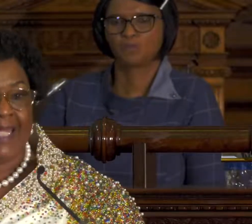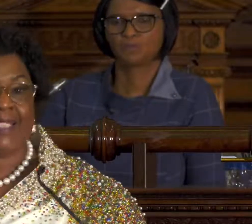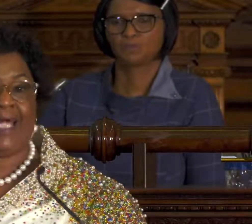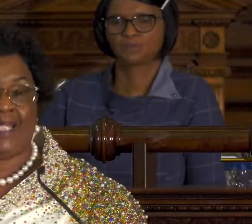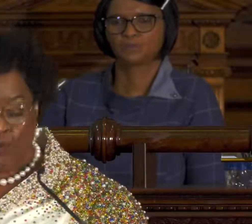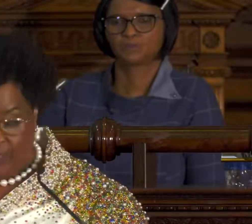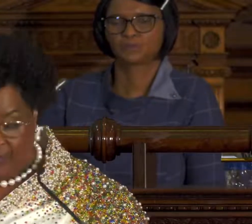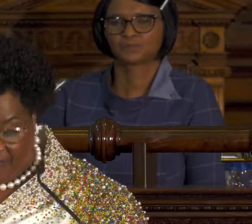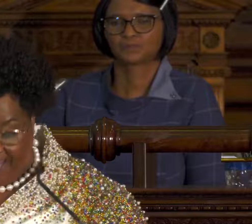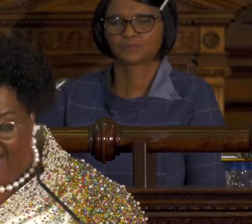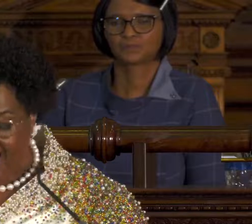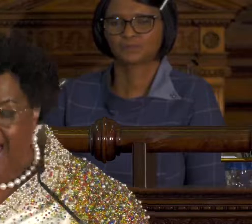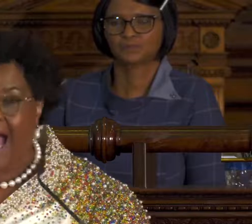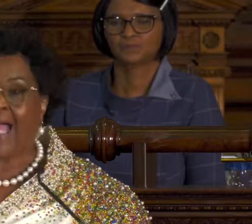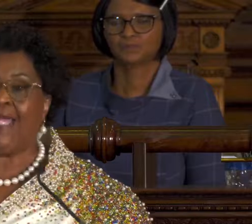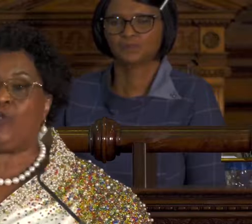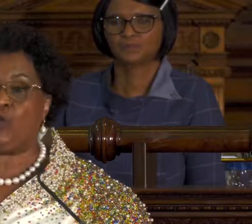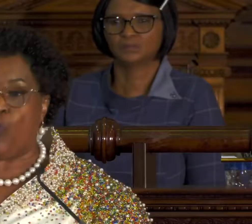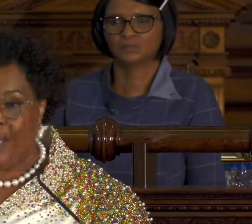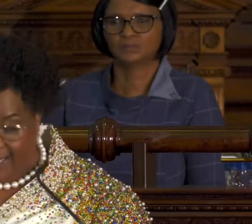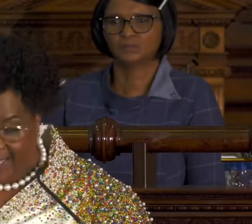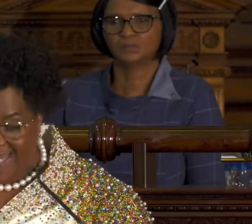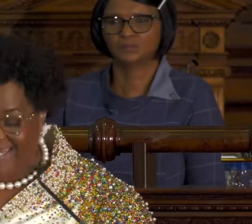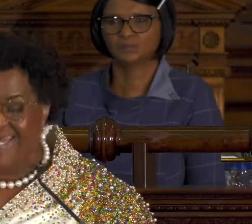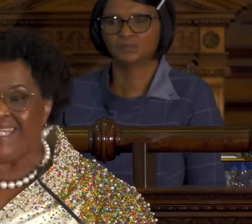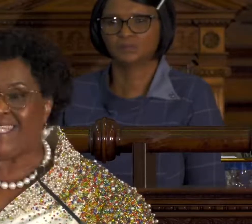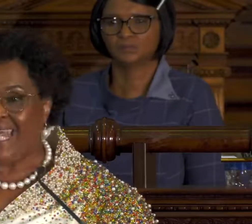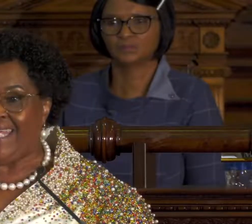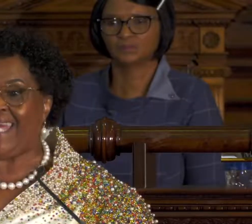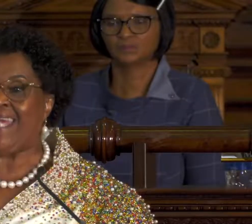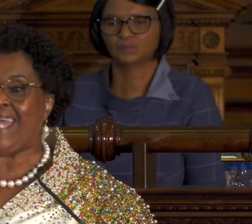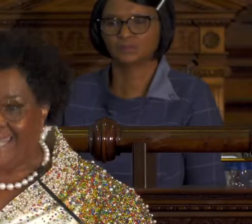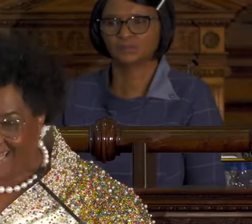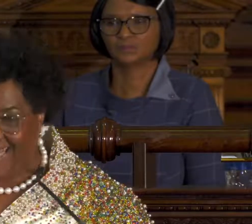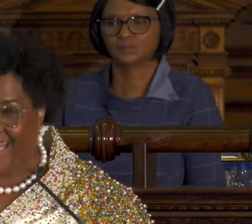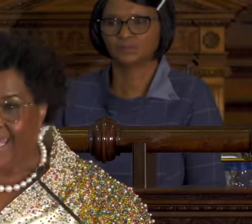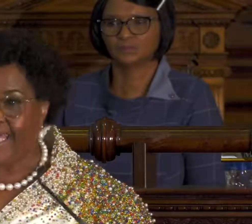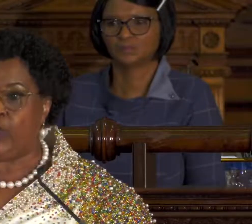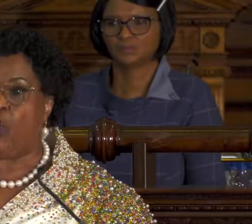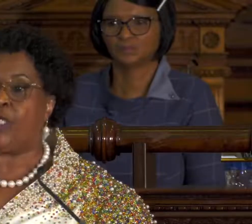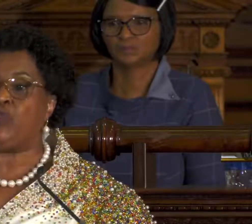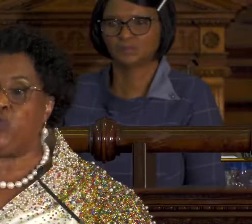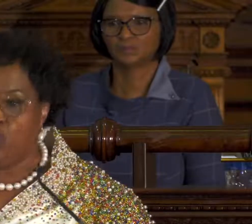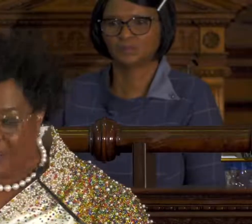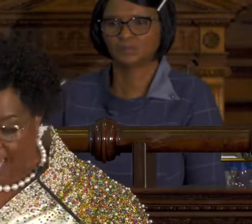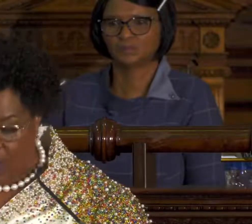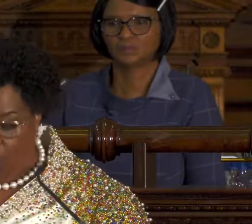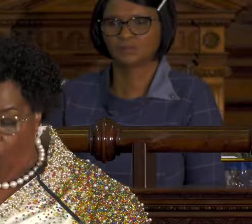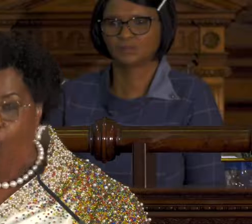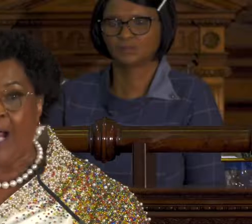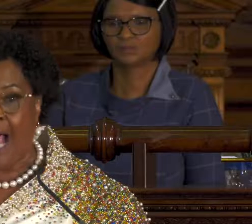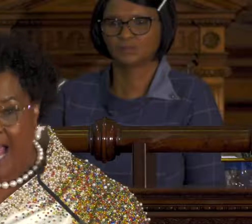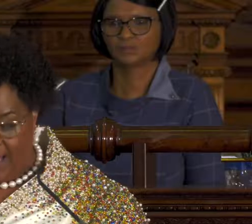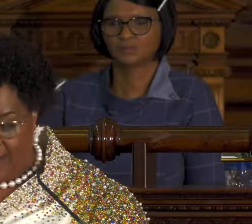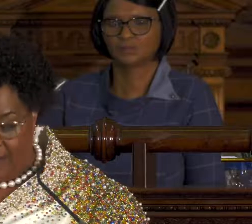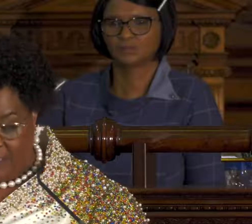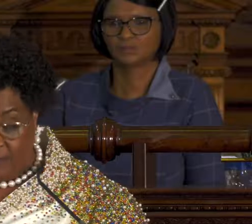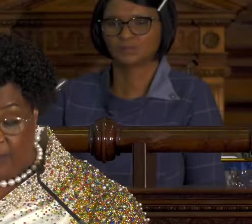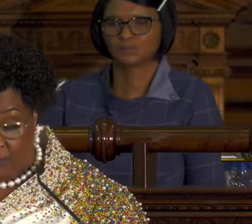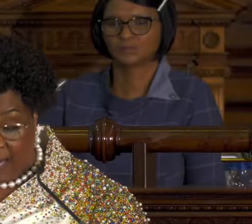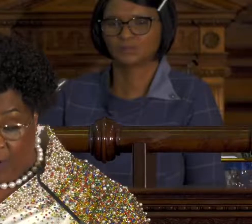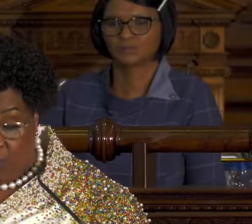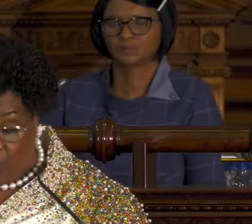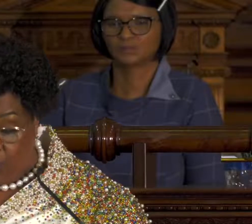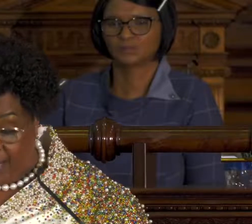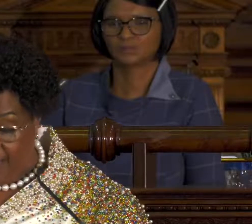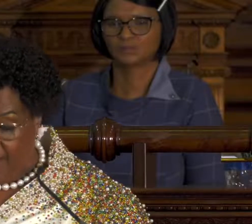rona e re na le yona fela ha re tlweleng nationally ke kenelle e tlo re thusa honka